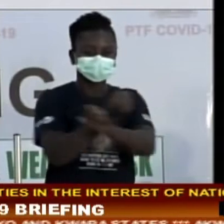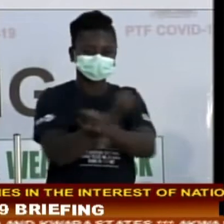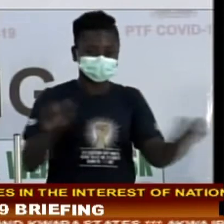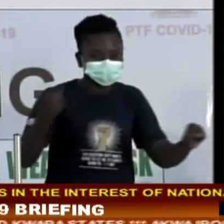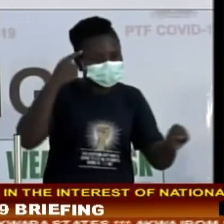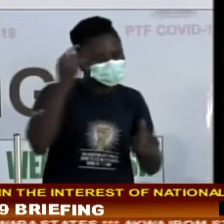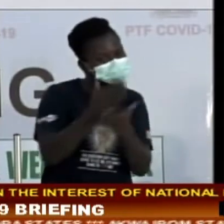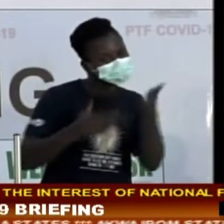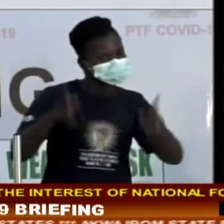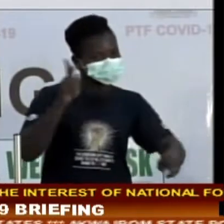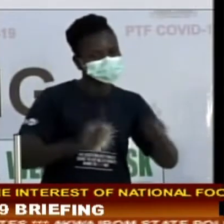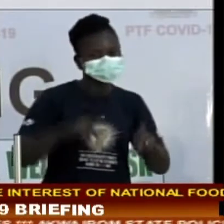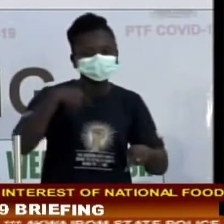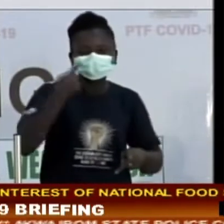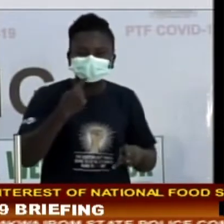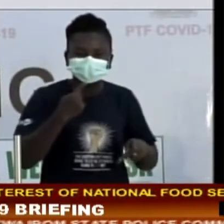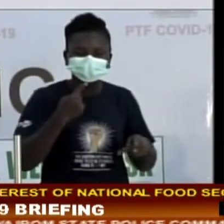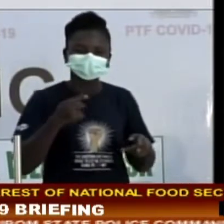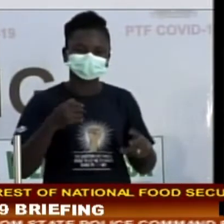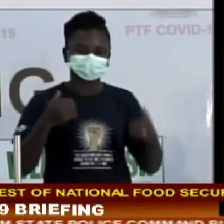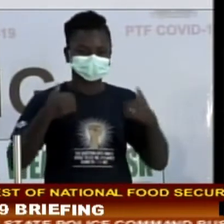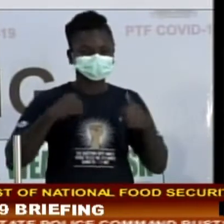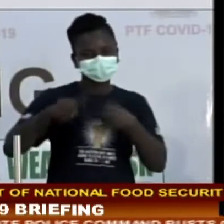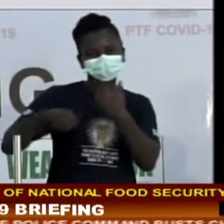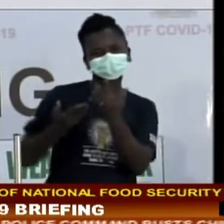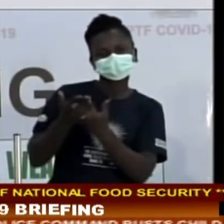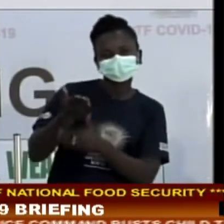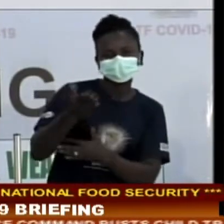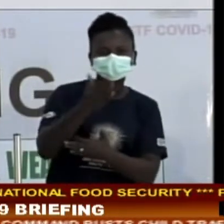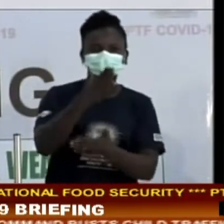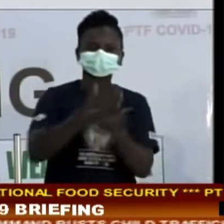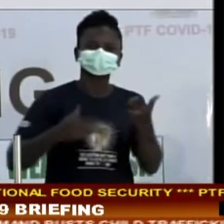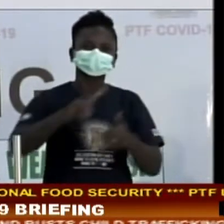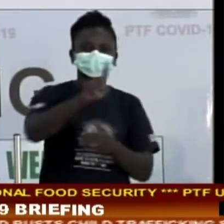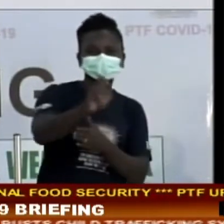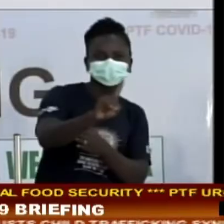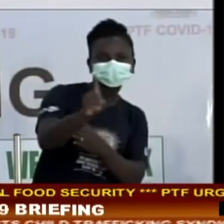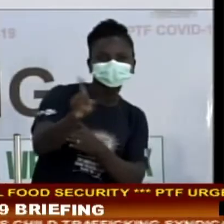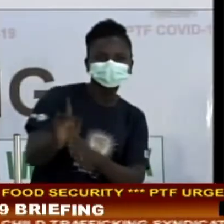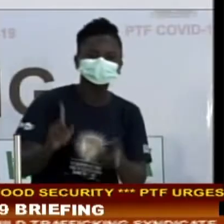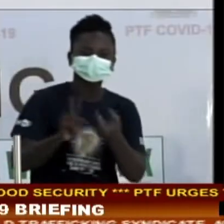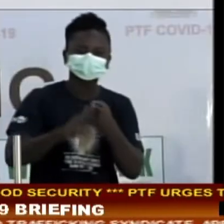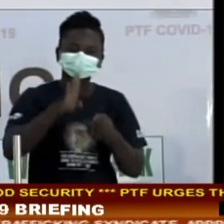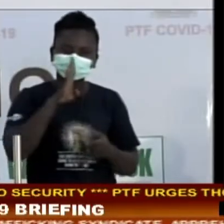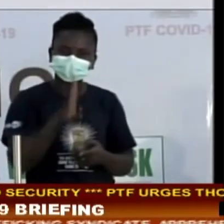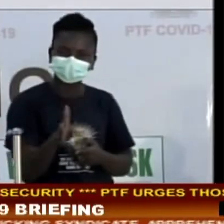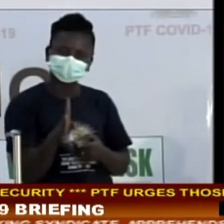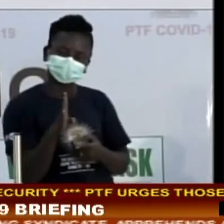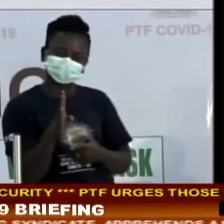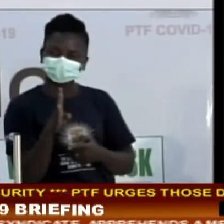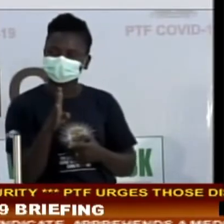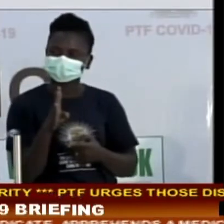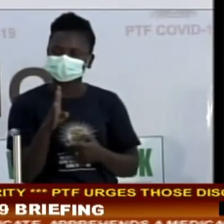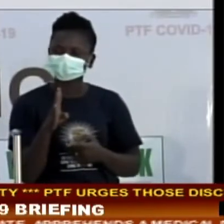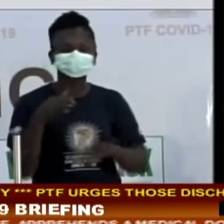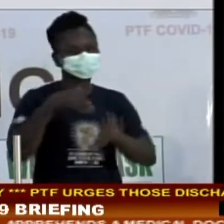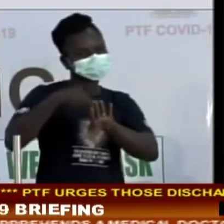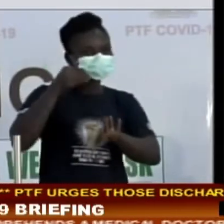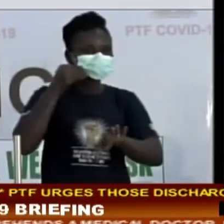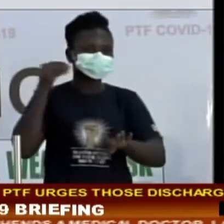people uh who have undergone certain uh questionnaires to be uh uh uh at